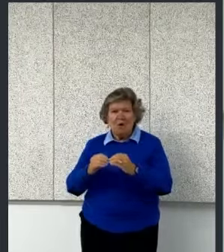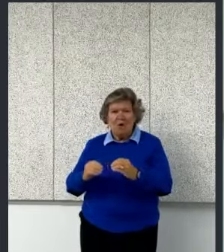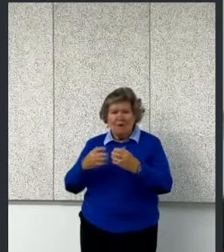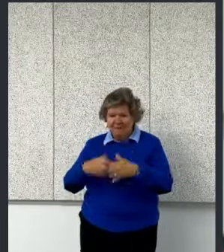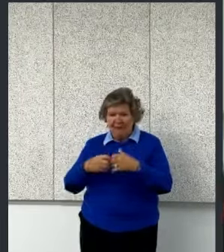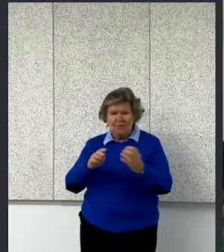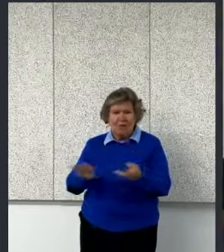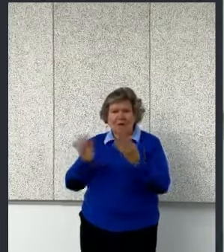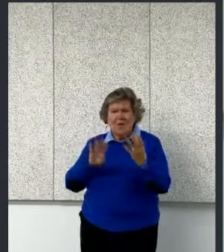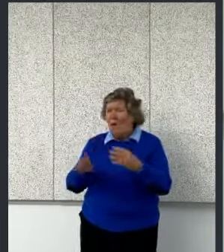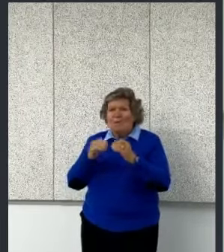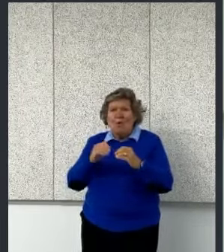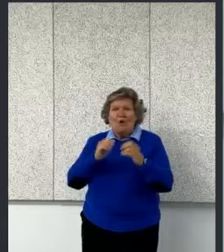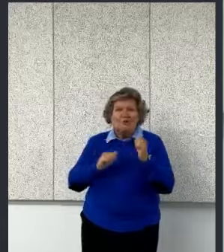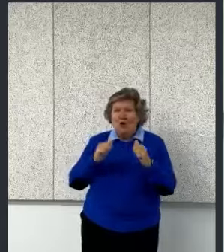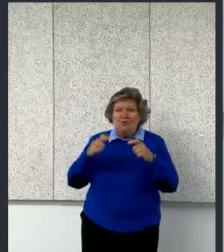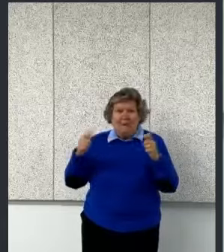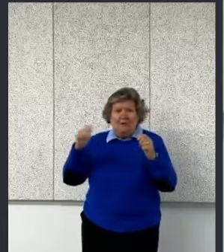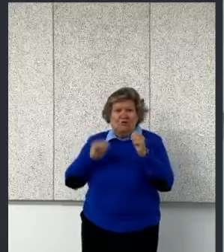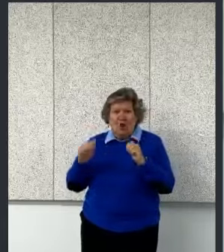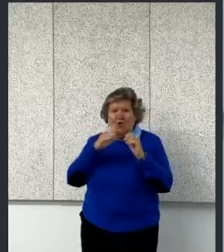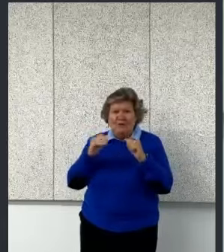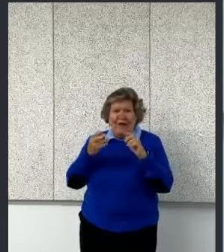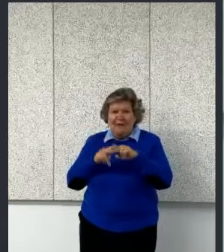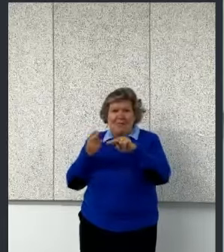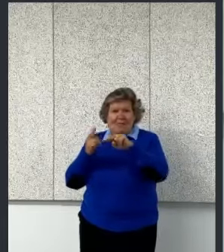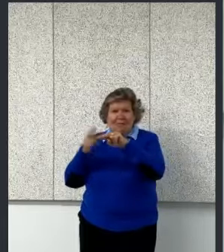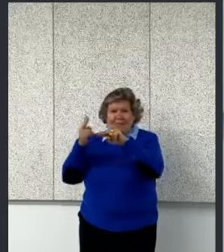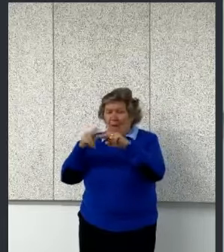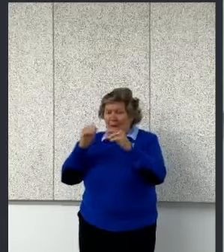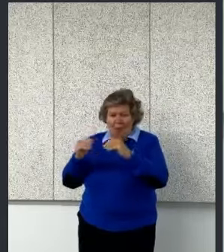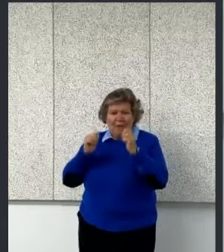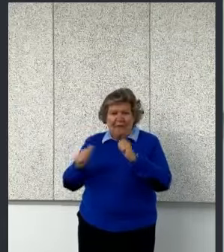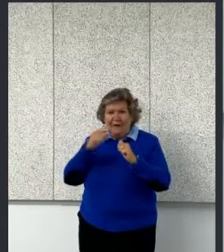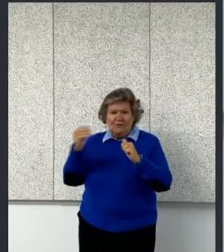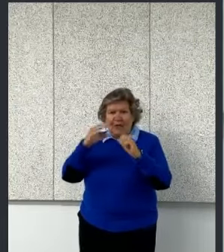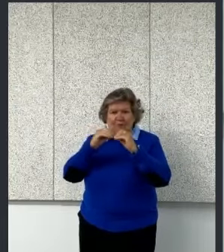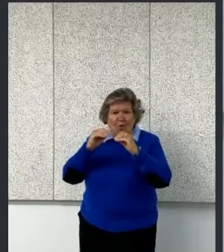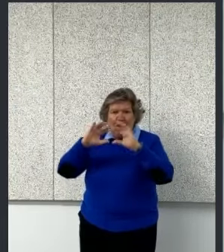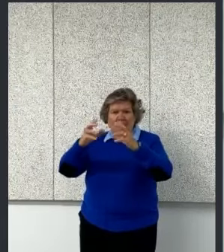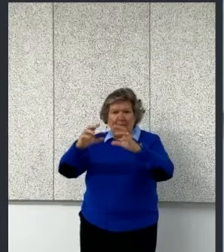do more shows and bigger shows and more theaters and more companies,